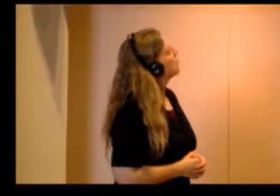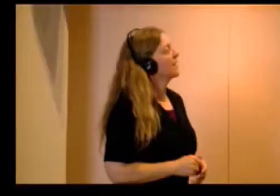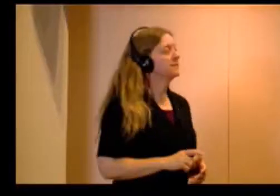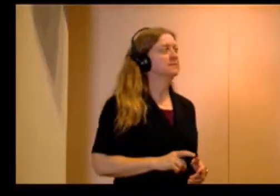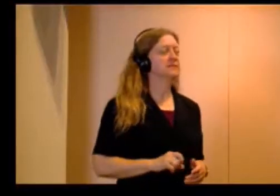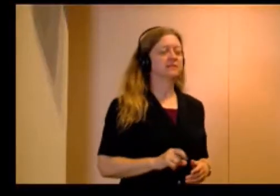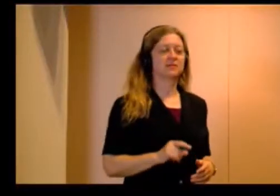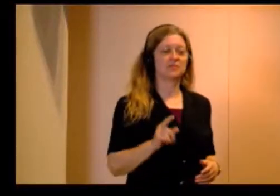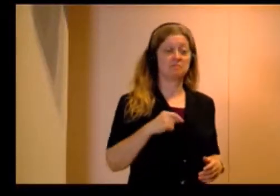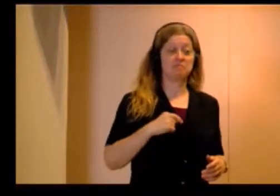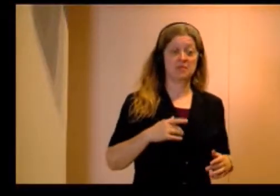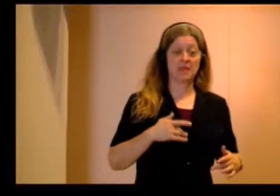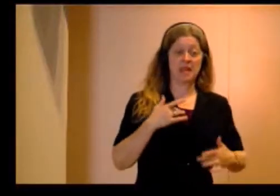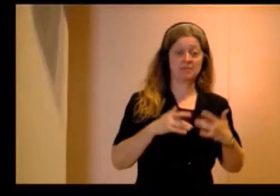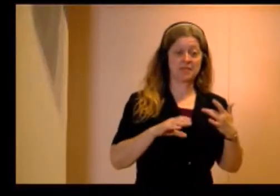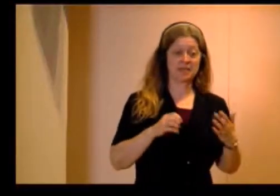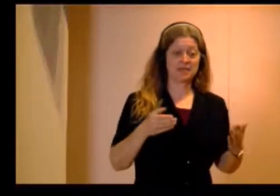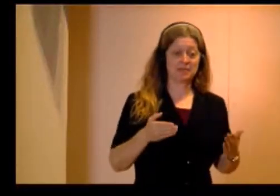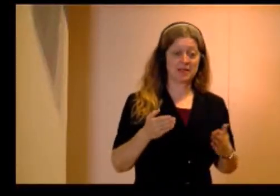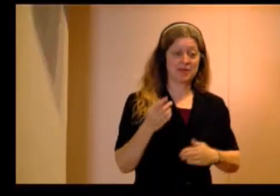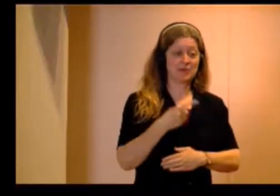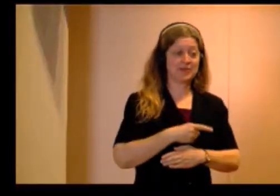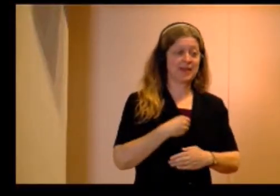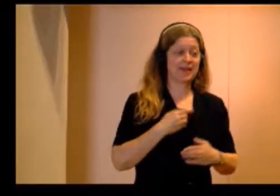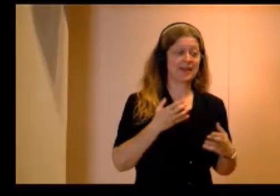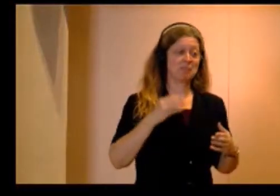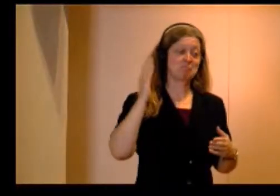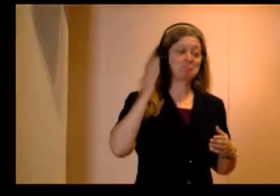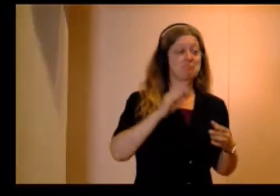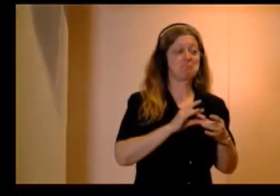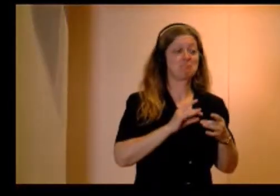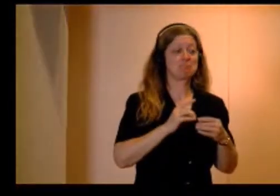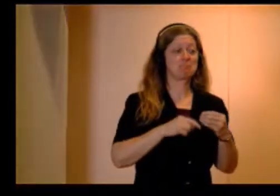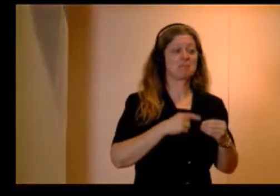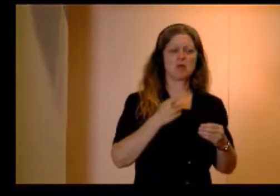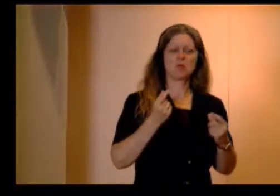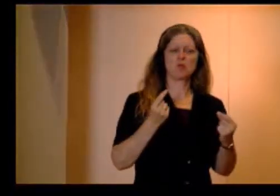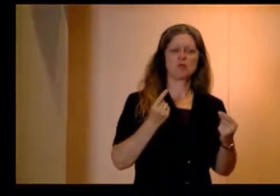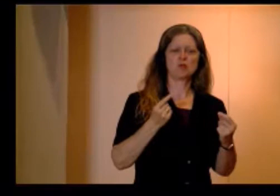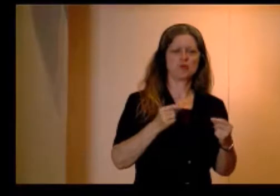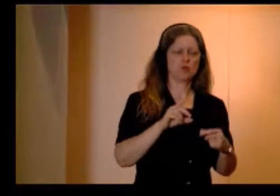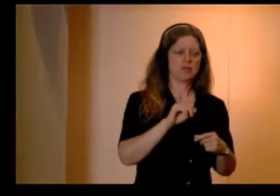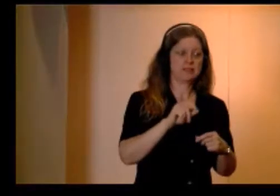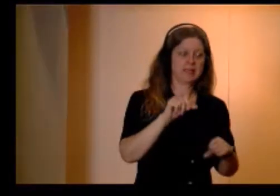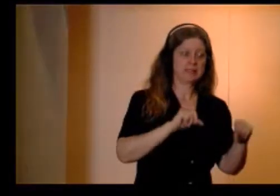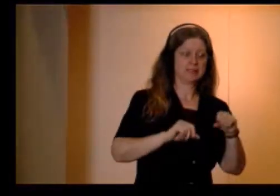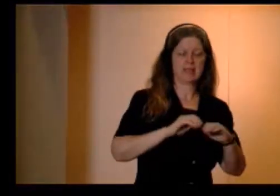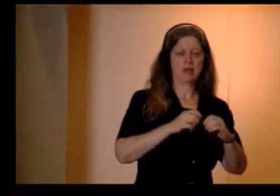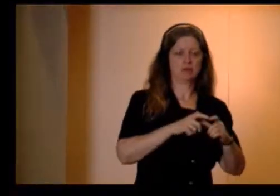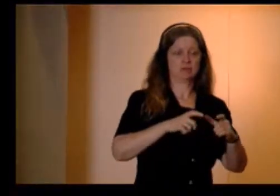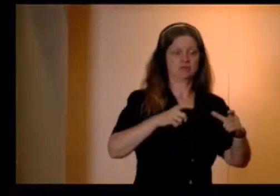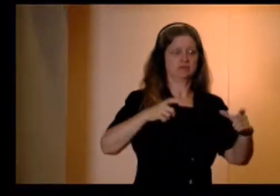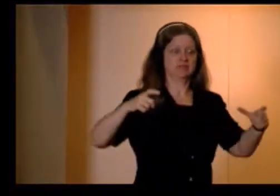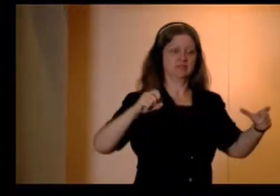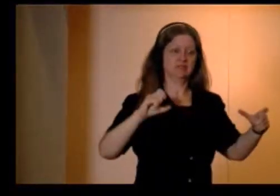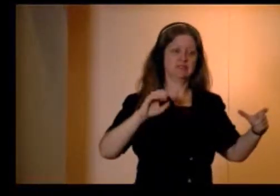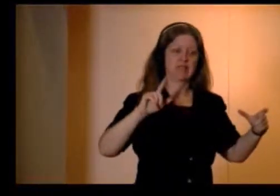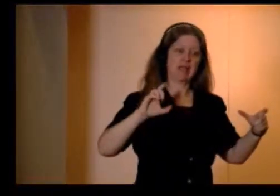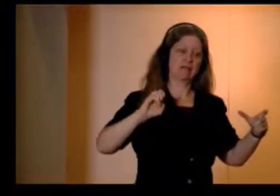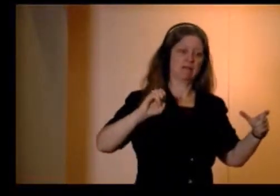All right, I'm very excited to be here today to talk a little bit about what we're doing to scale up data science in a museum setting. I